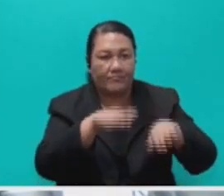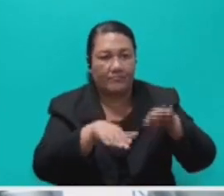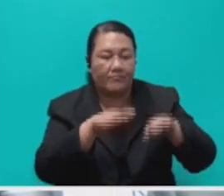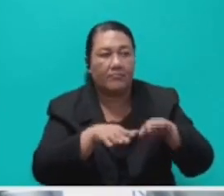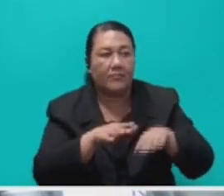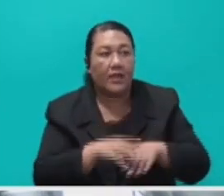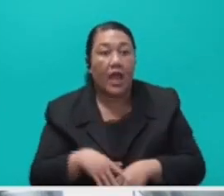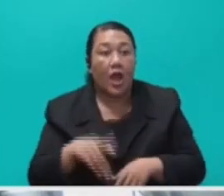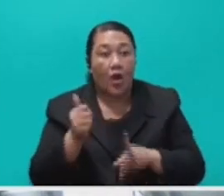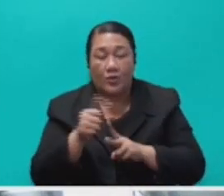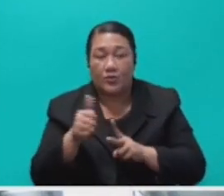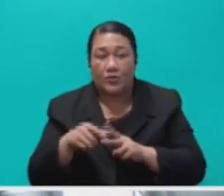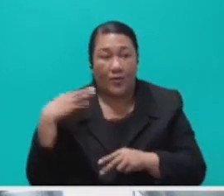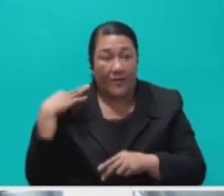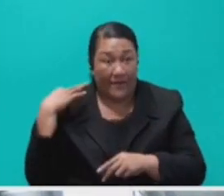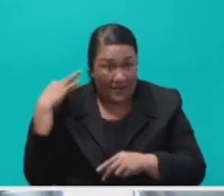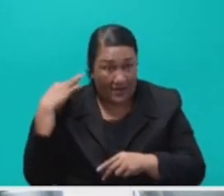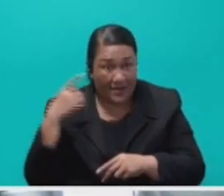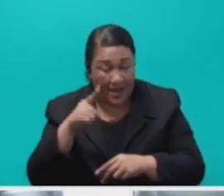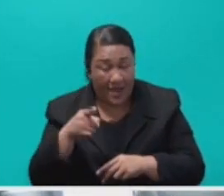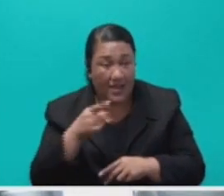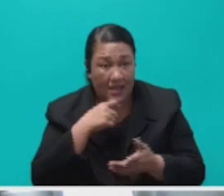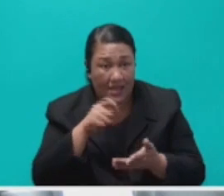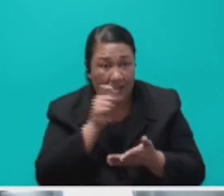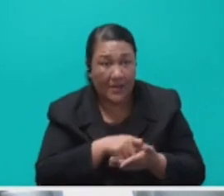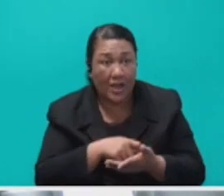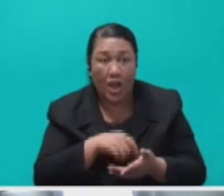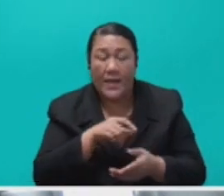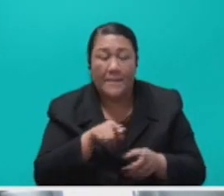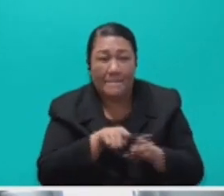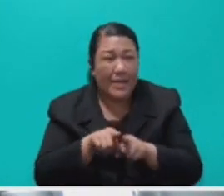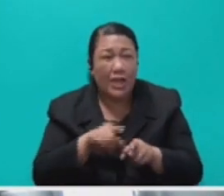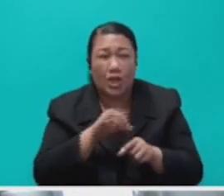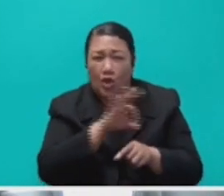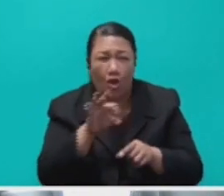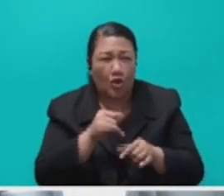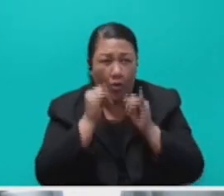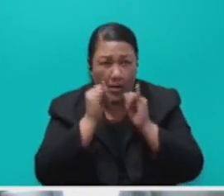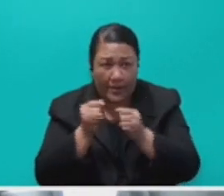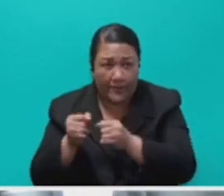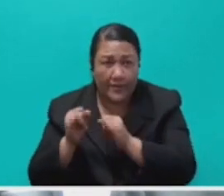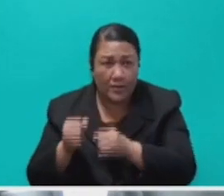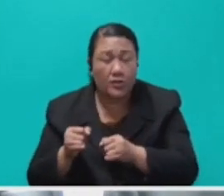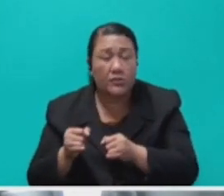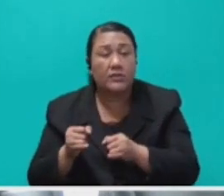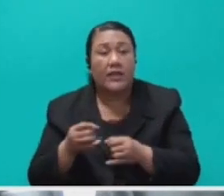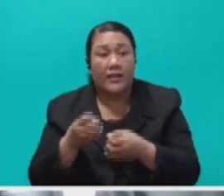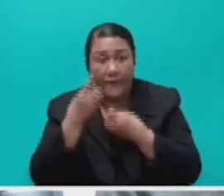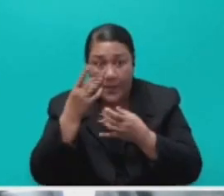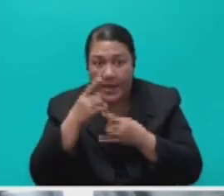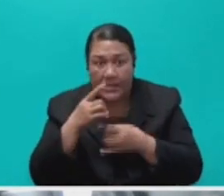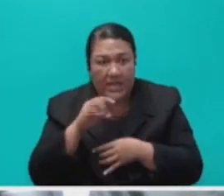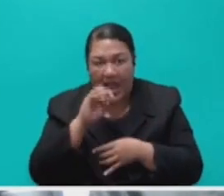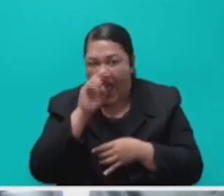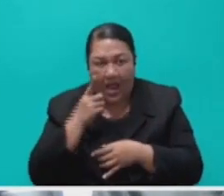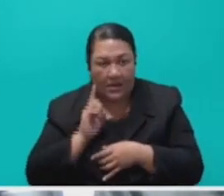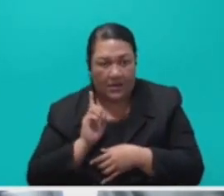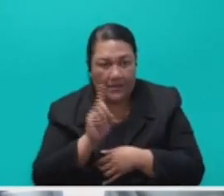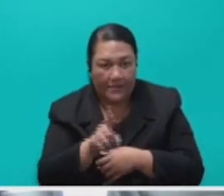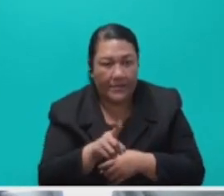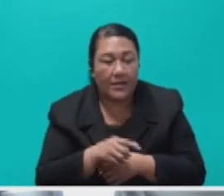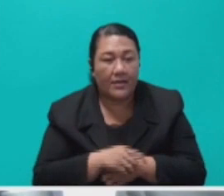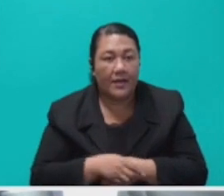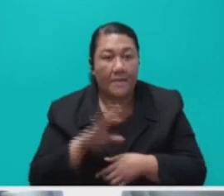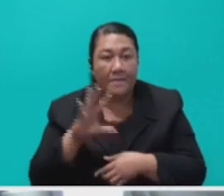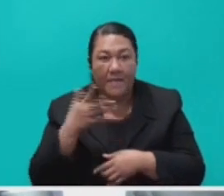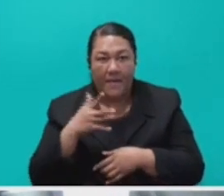testimony, which means that not all individuals with relevant information may come forward. Some perpetrators may